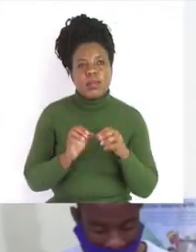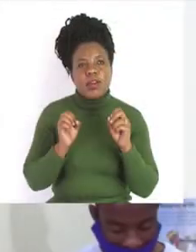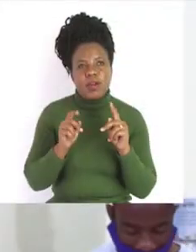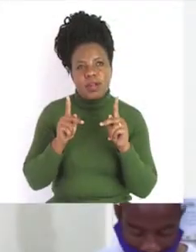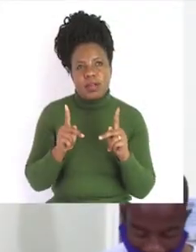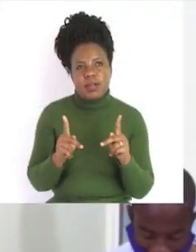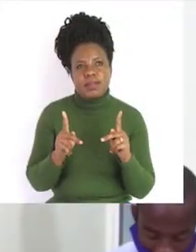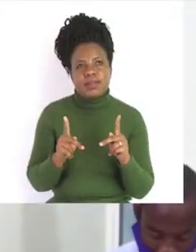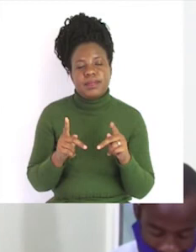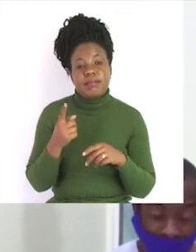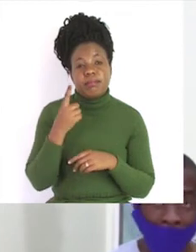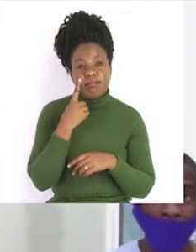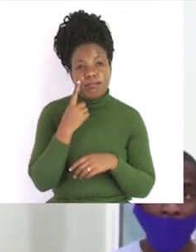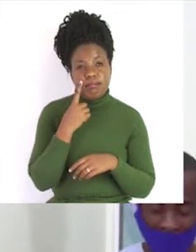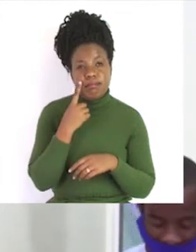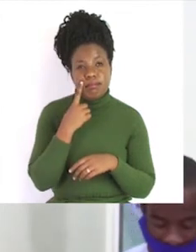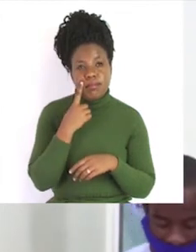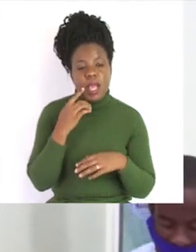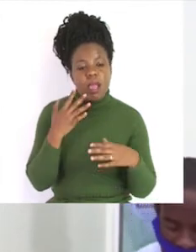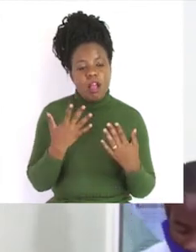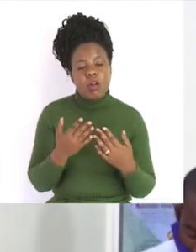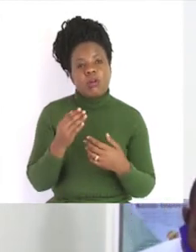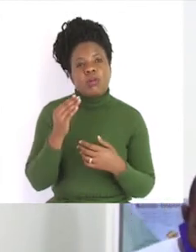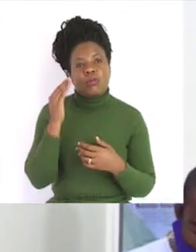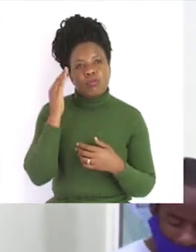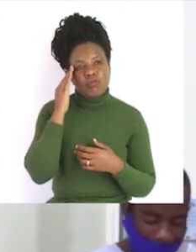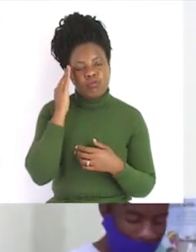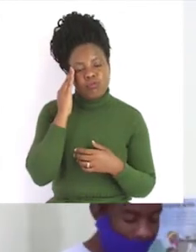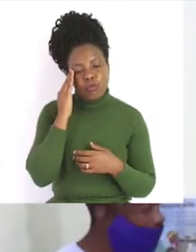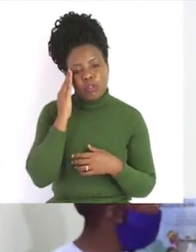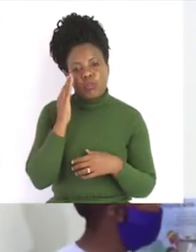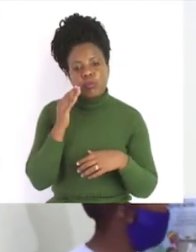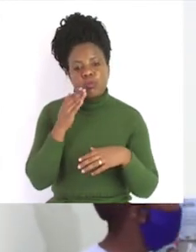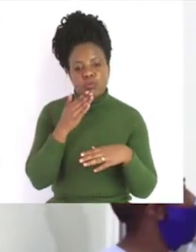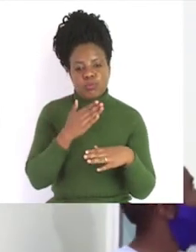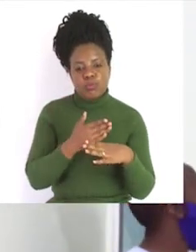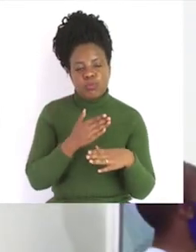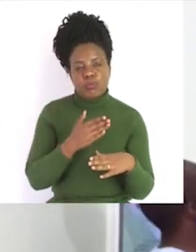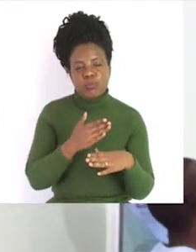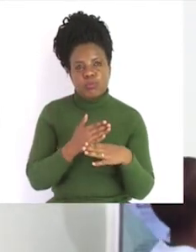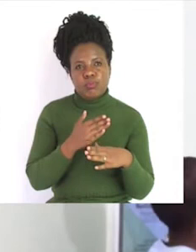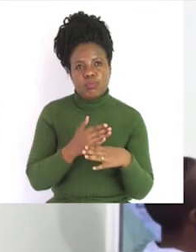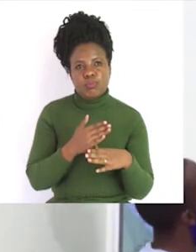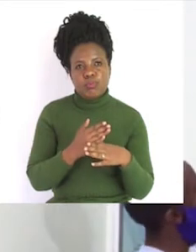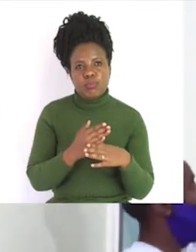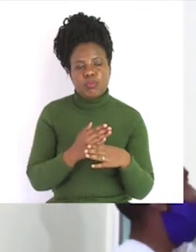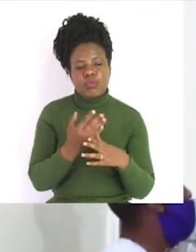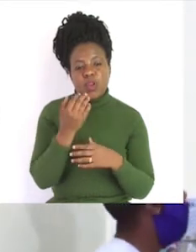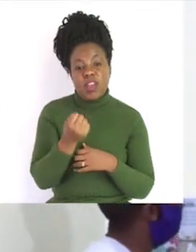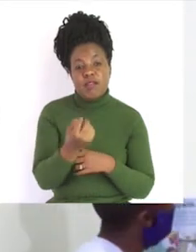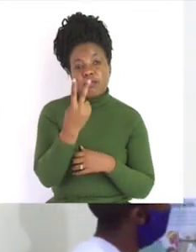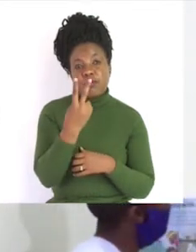Now, let's see how we are going to tackle our activity. Now, if you look at our activity, there's something like this.